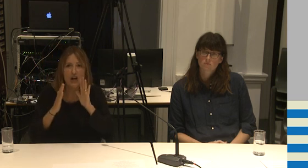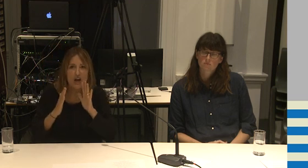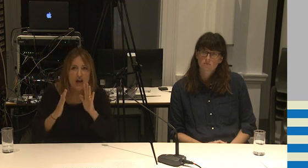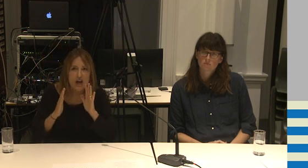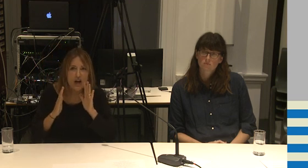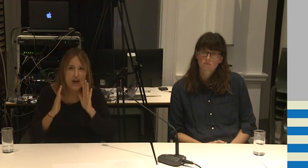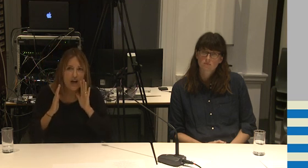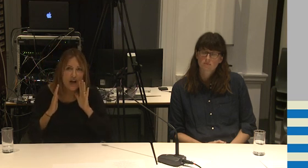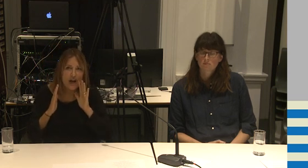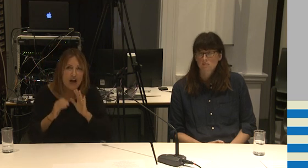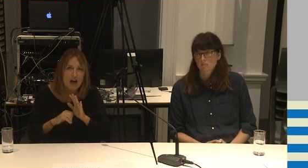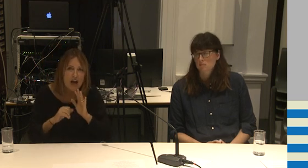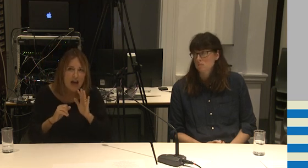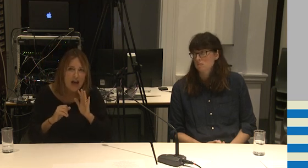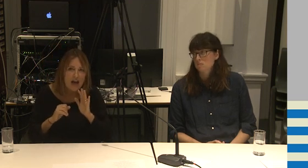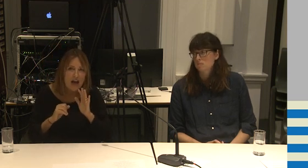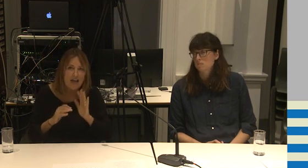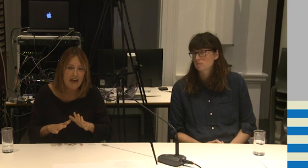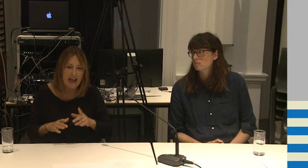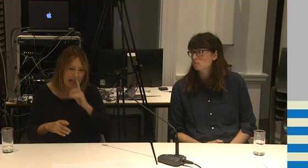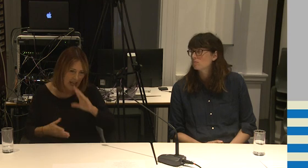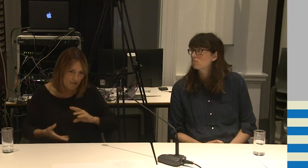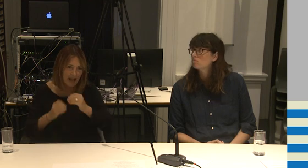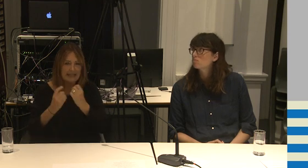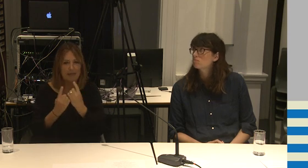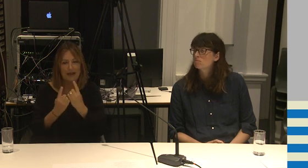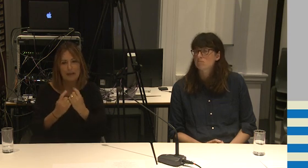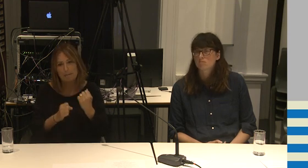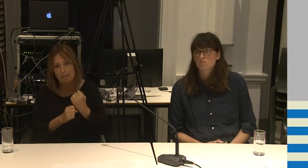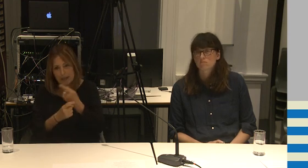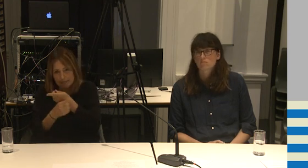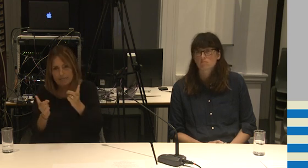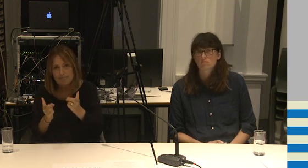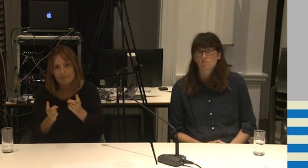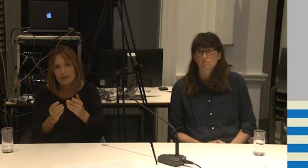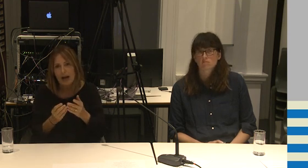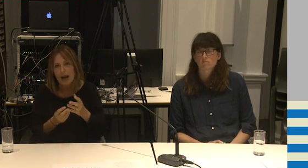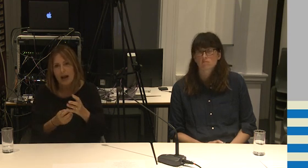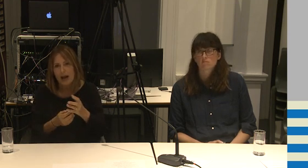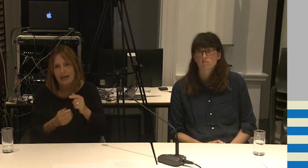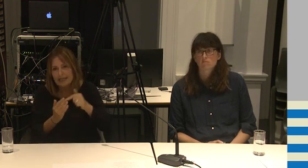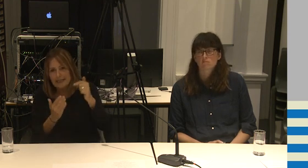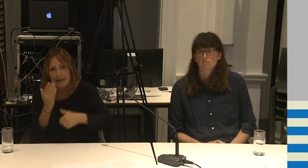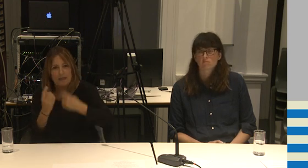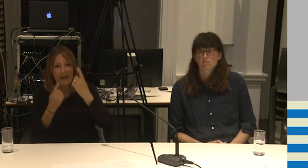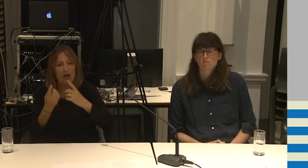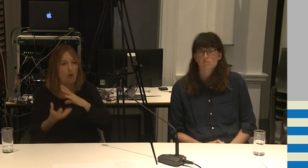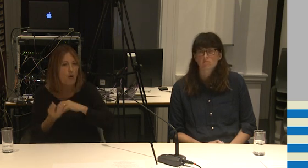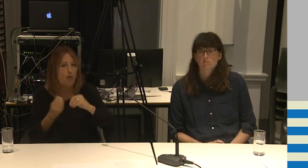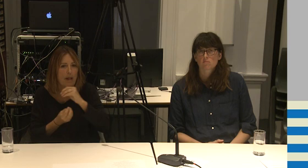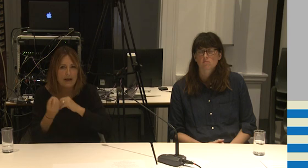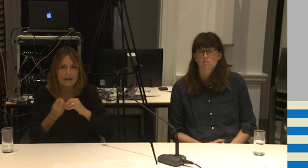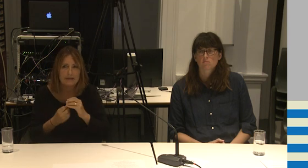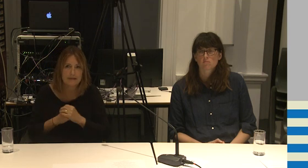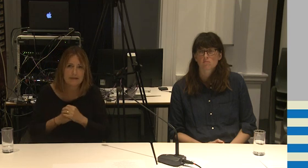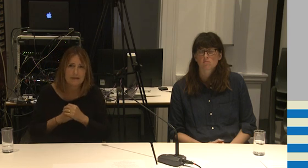programmatize their experience, but come up with something that makes you think deeper and more about complexity. And so on that point of view,